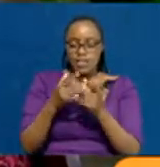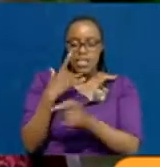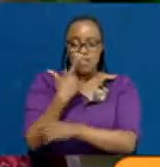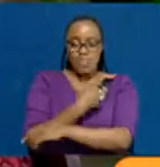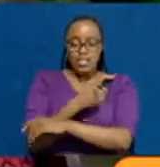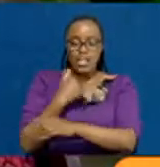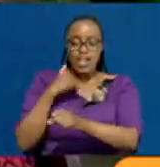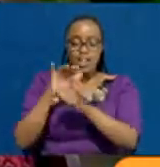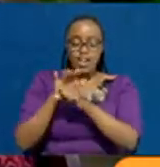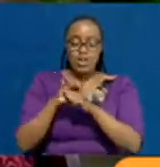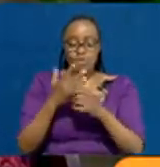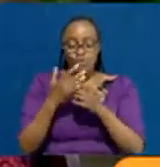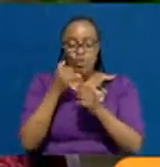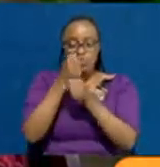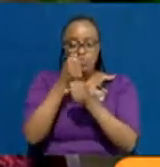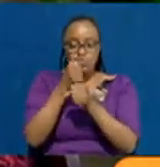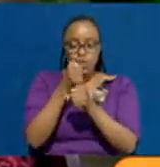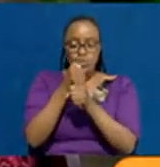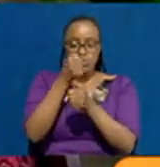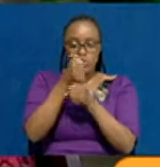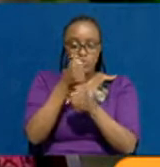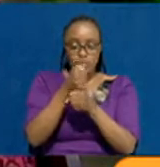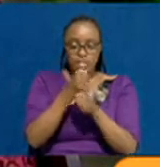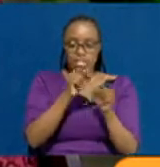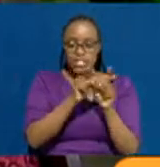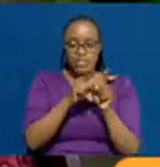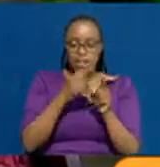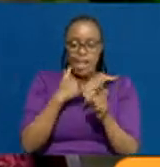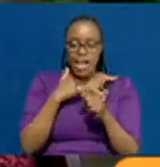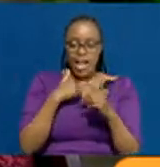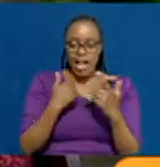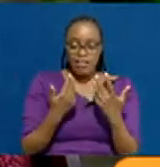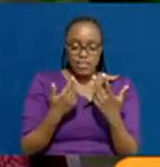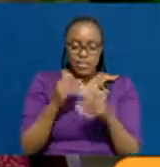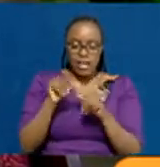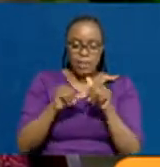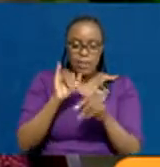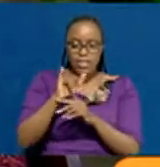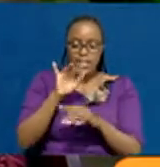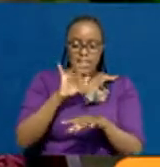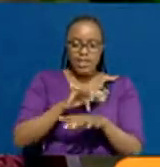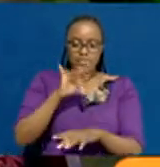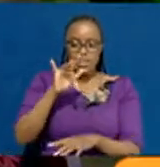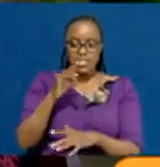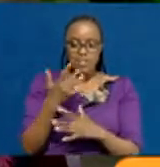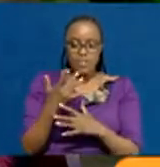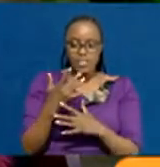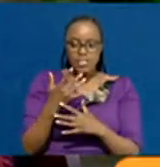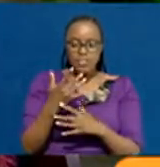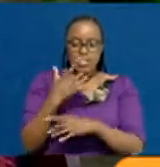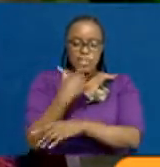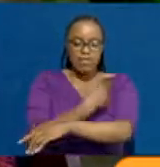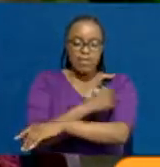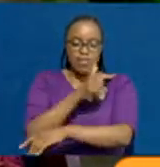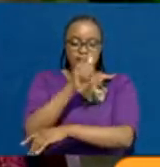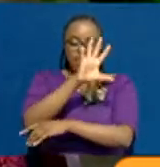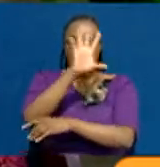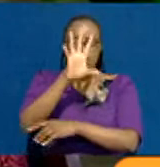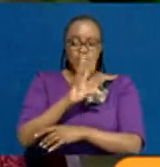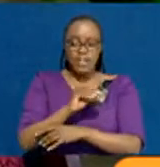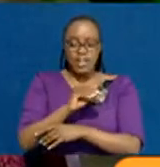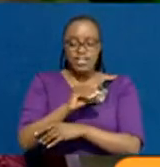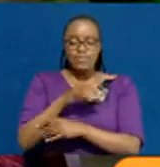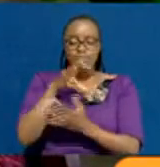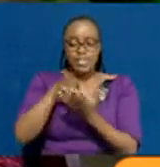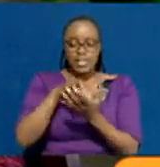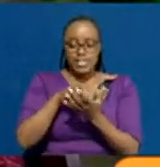was a lot of concerted effort, and I know there were these sentiments about it affecting even the deployment of vaccines in other African